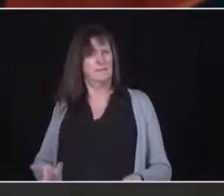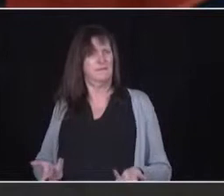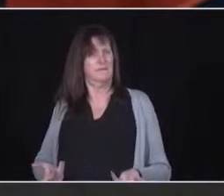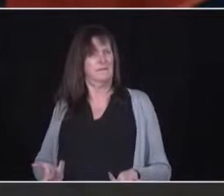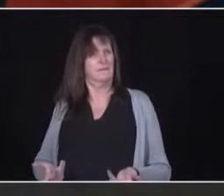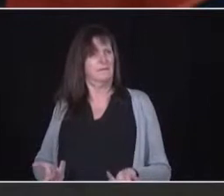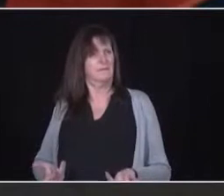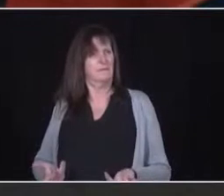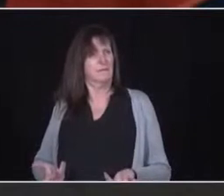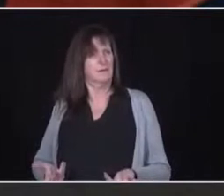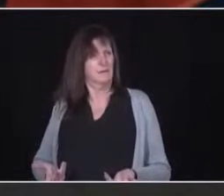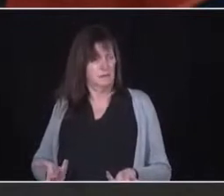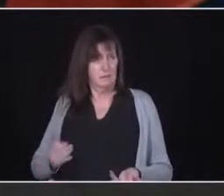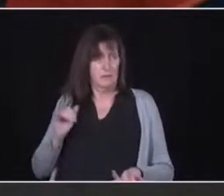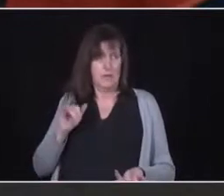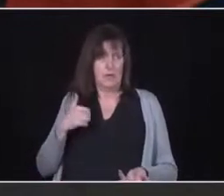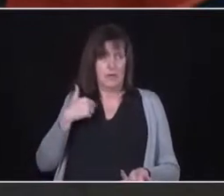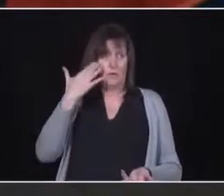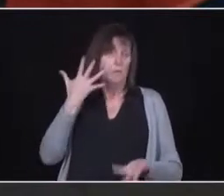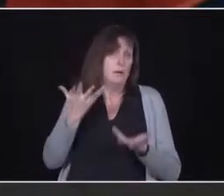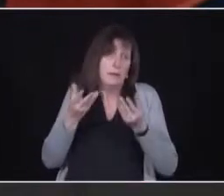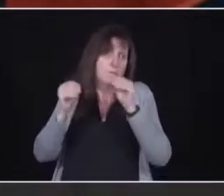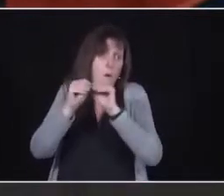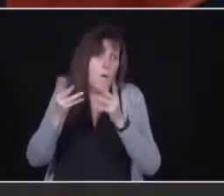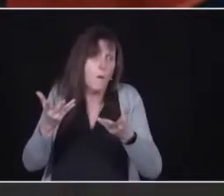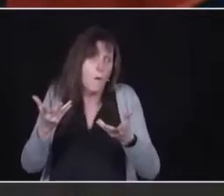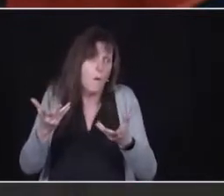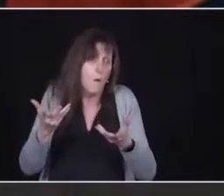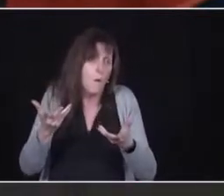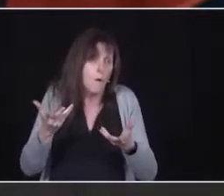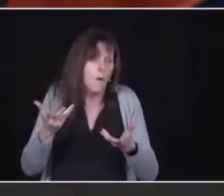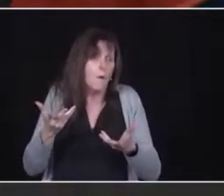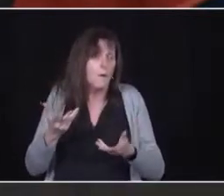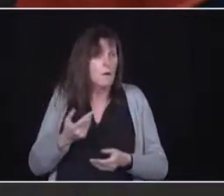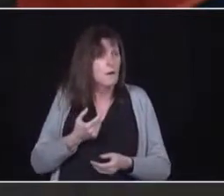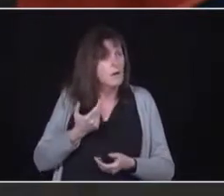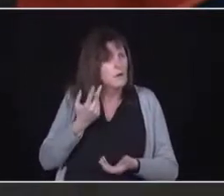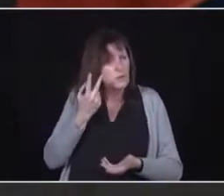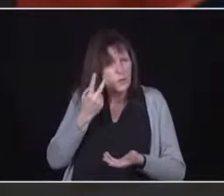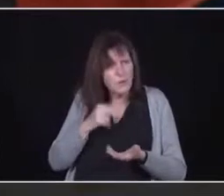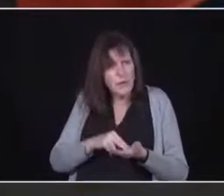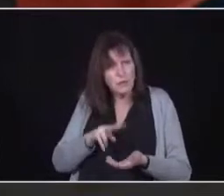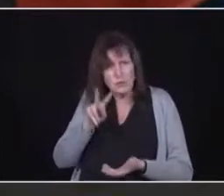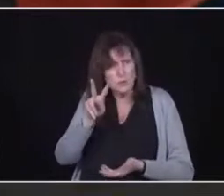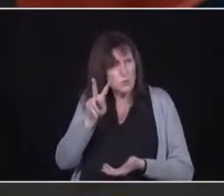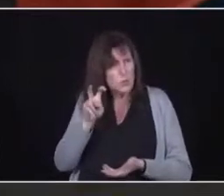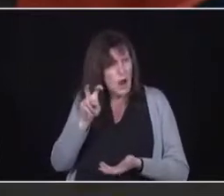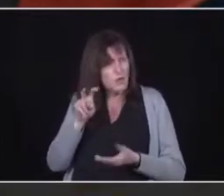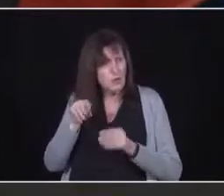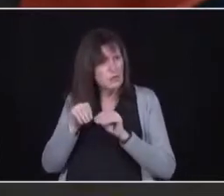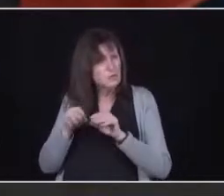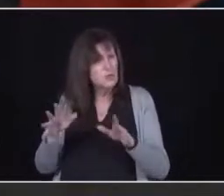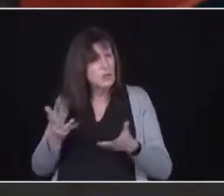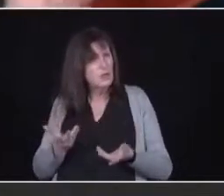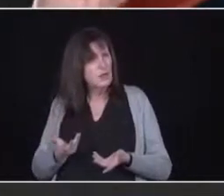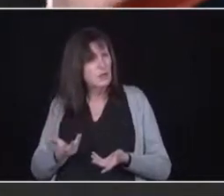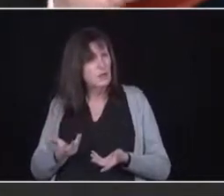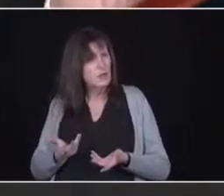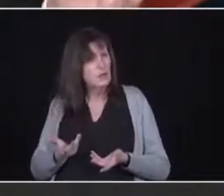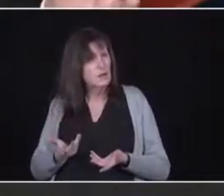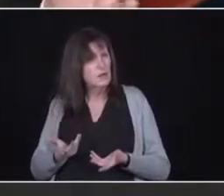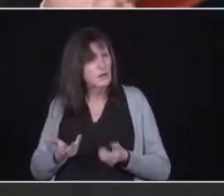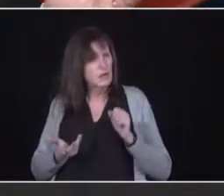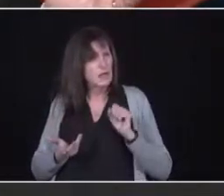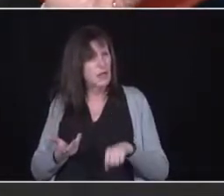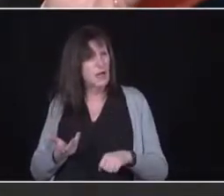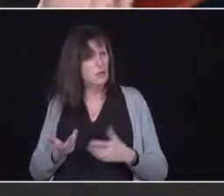people to spread these variants. You know, it takes five people, four people. You saw what happened